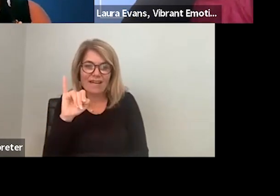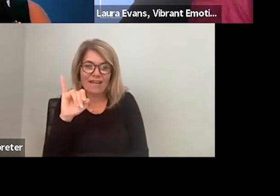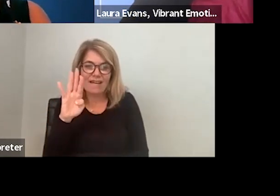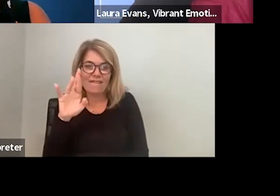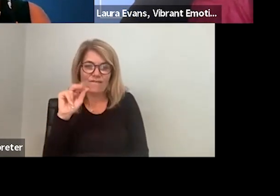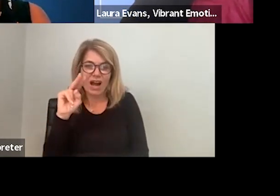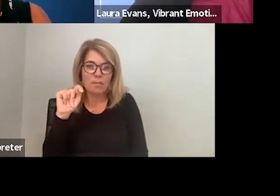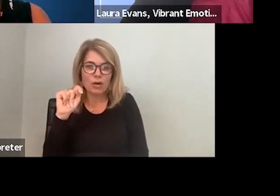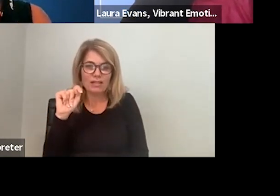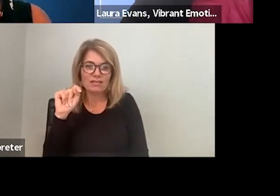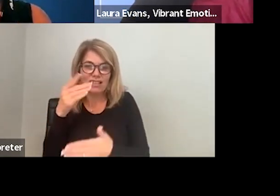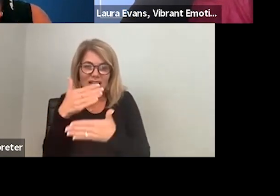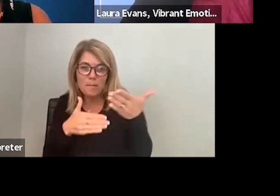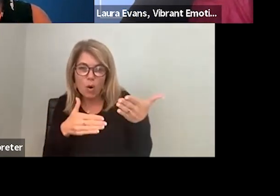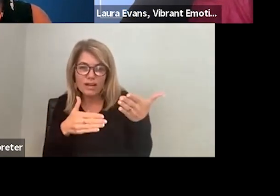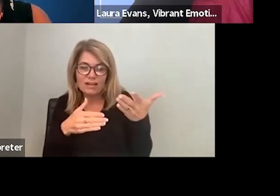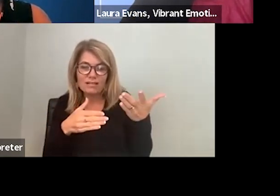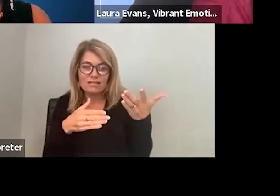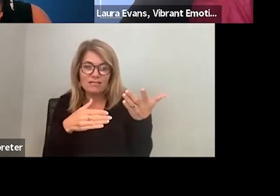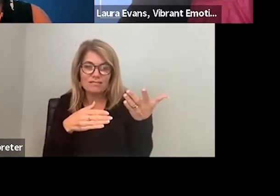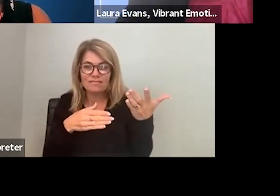component, we're hoping to have that be,